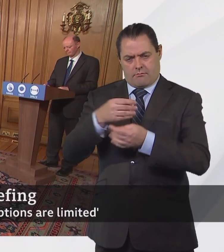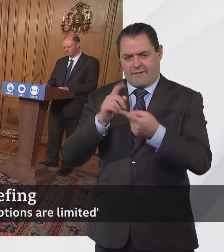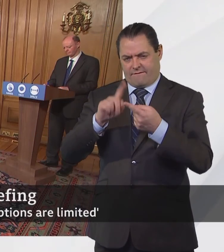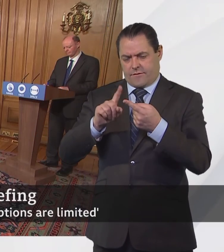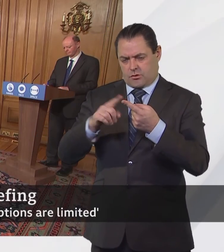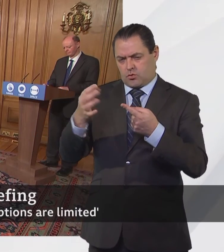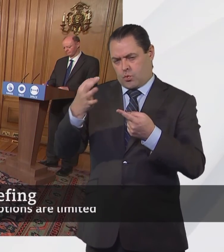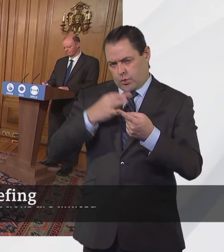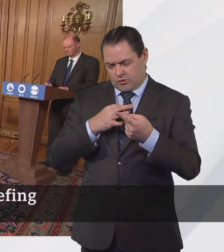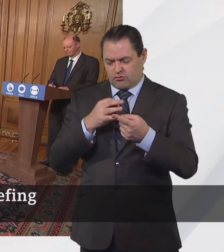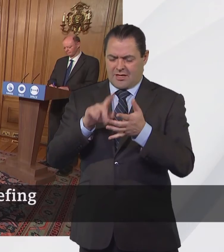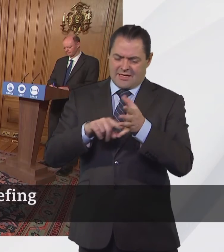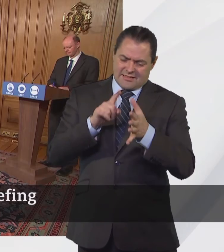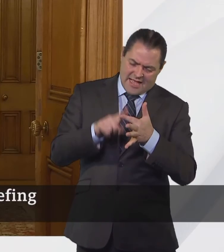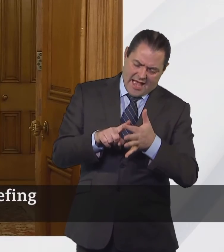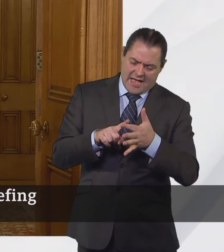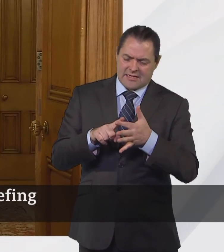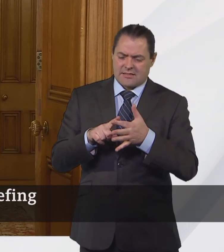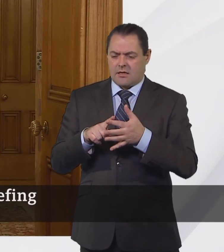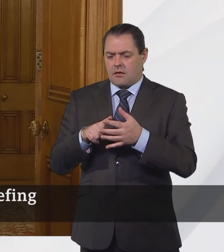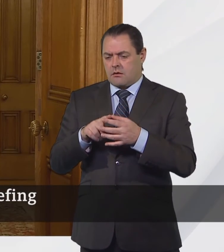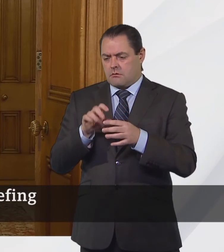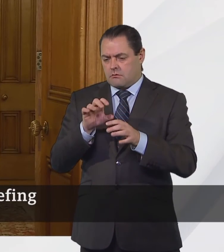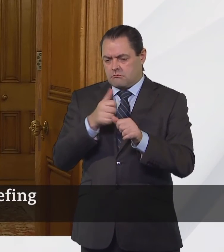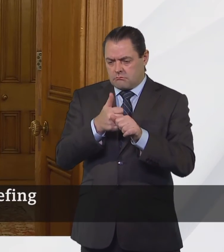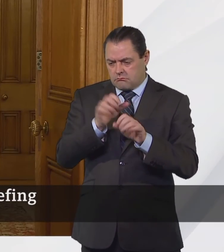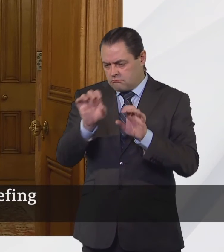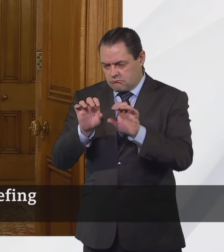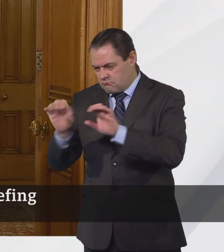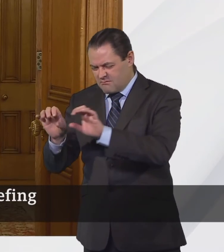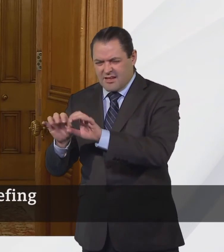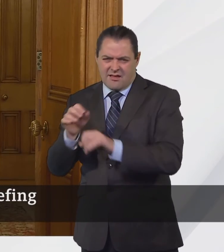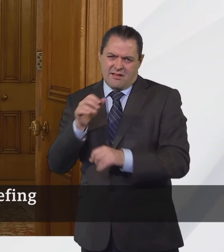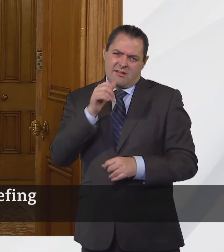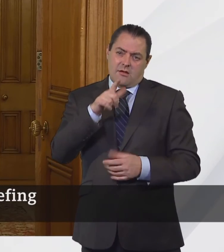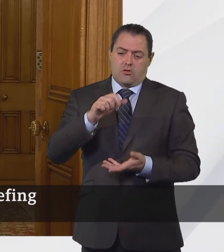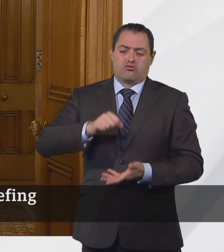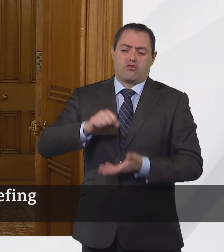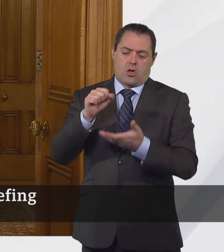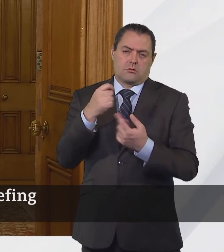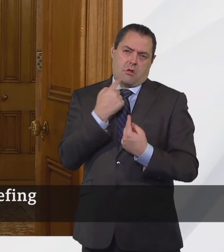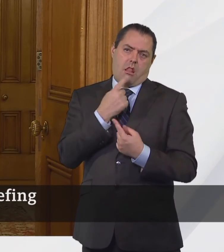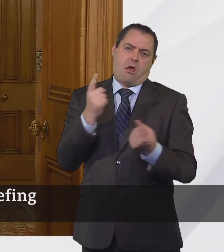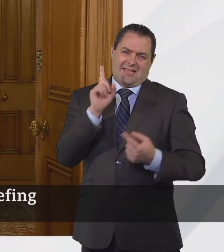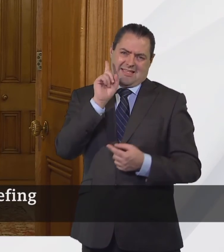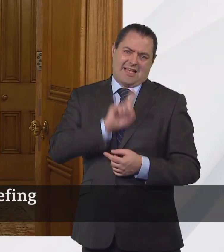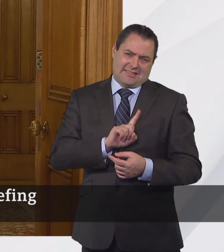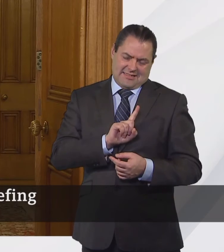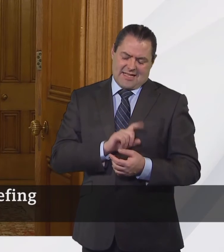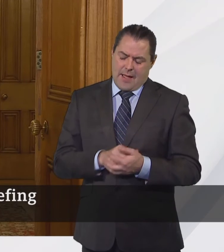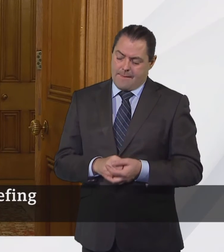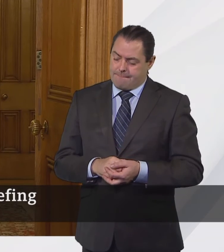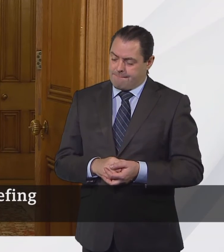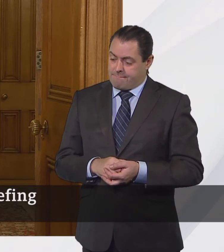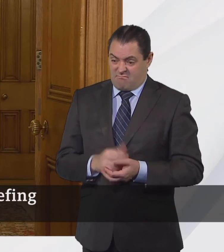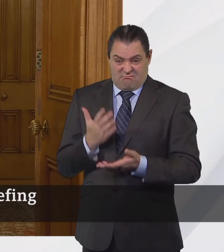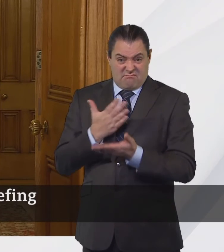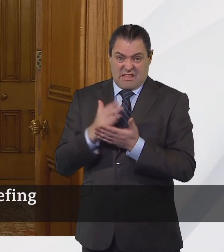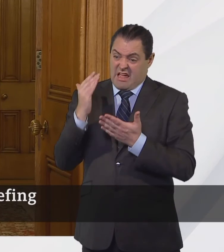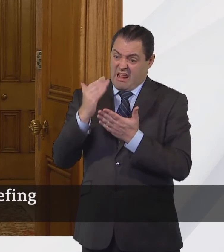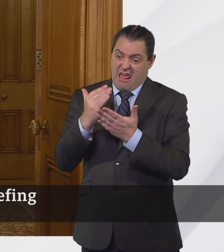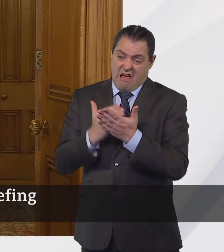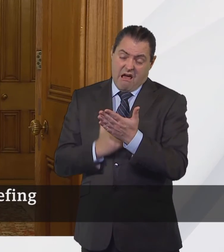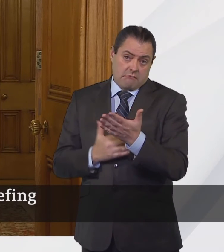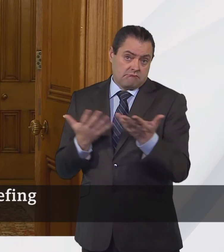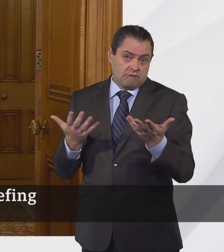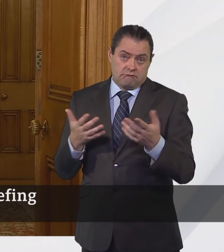and tax and spending and so forth, you'll have heard from the Chancellor yesterday. I think he set out not just